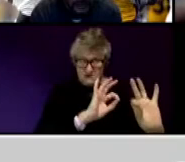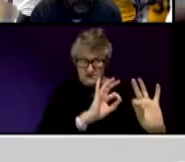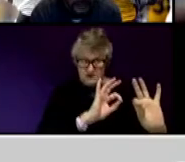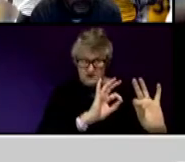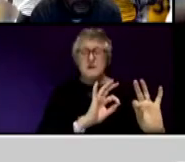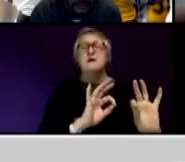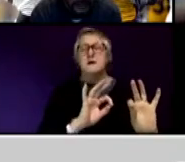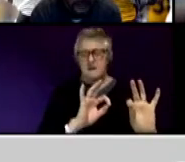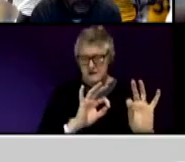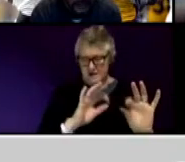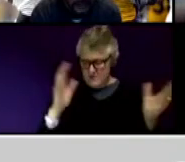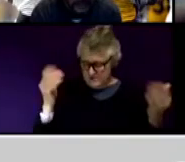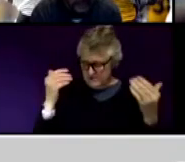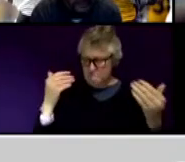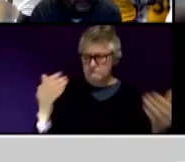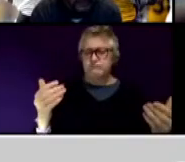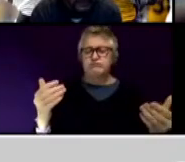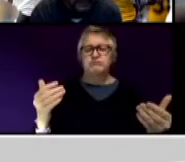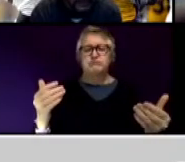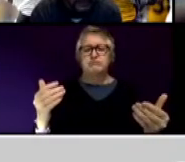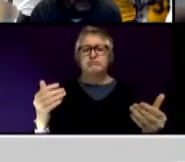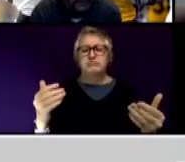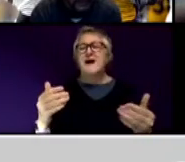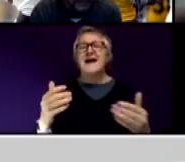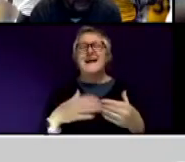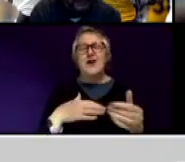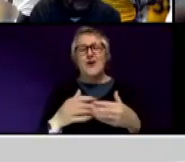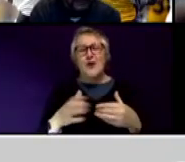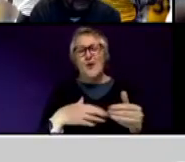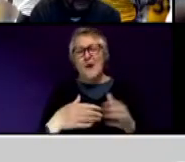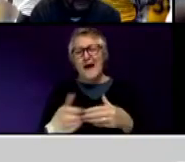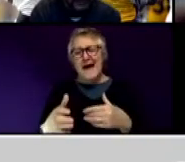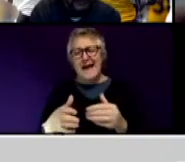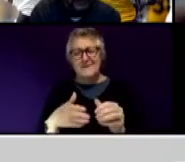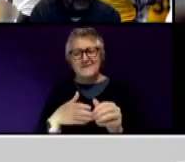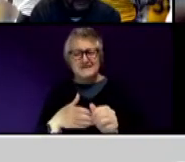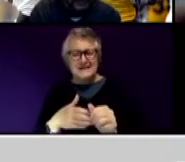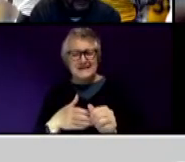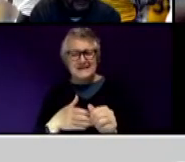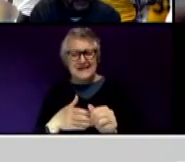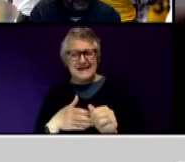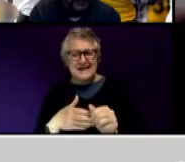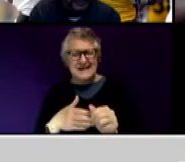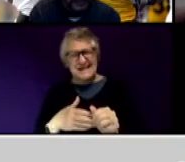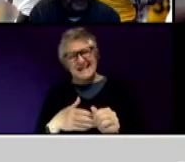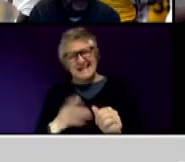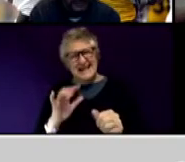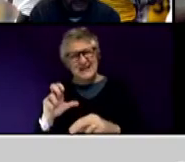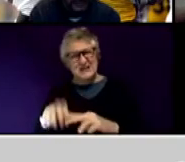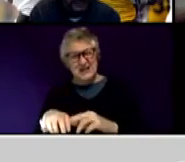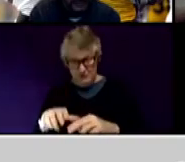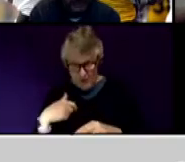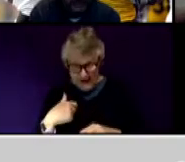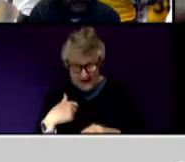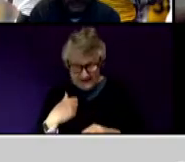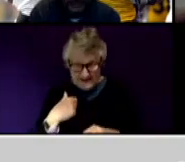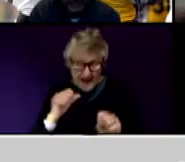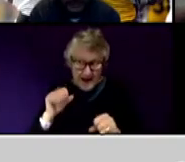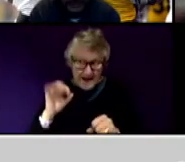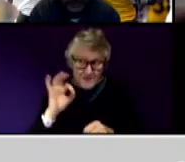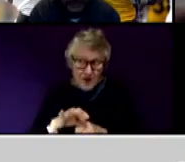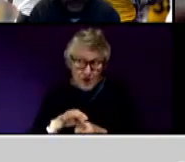question. And although I'm facilitating, that's like being a chair. Do I get to vote? Yeah, all PCCEP members are going to vote on